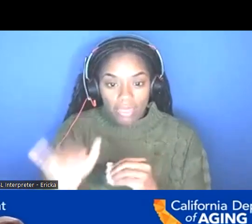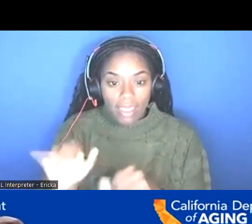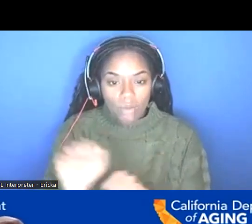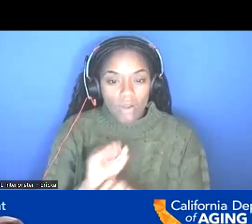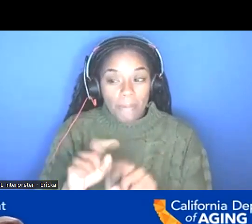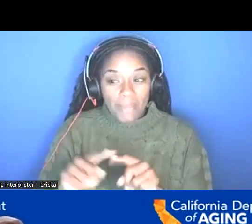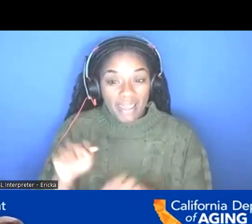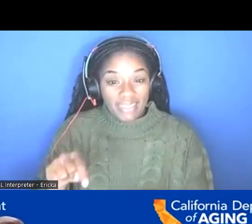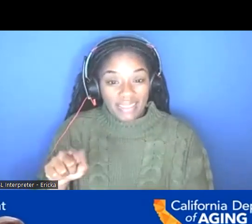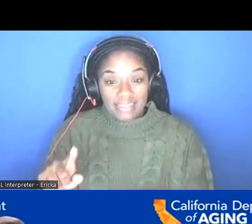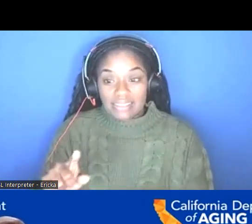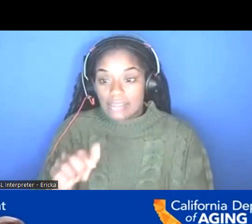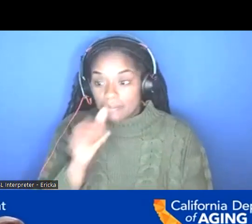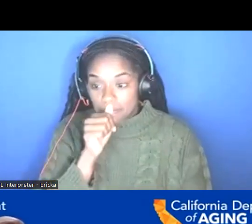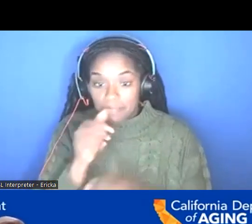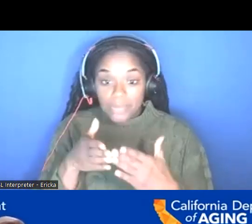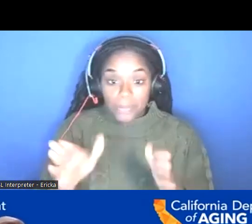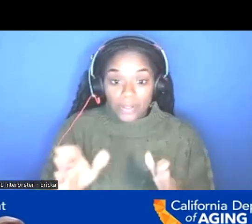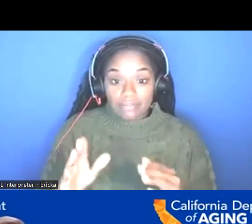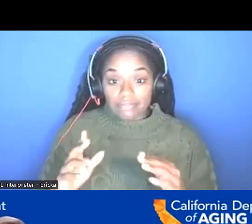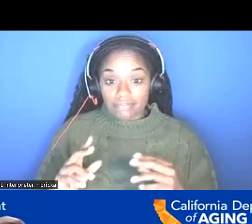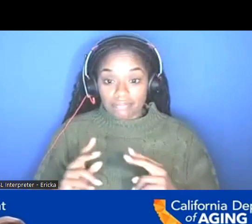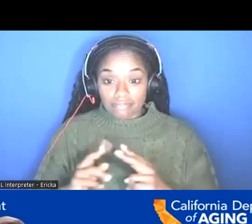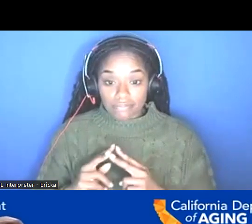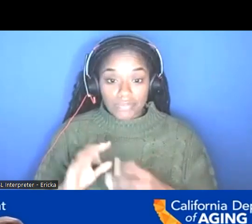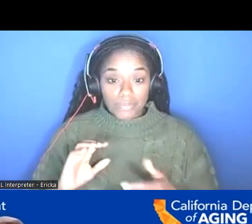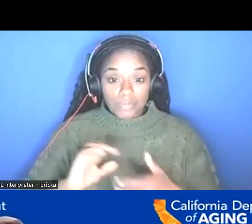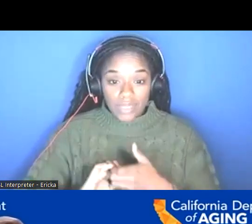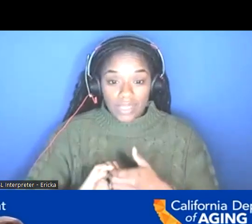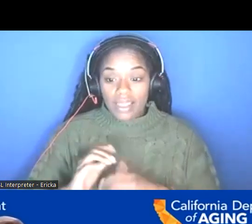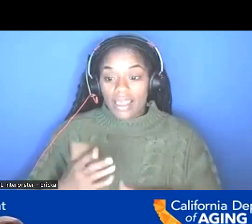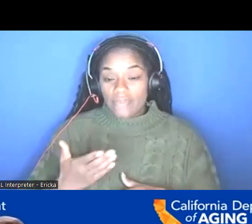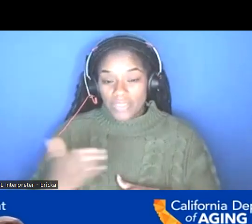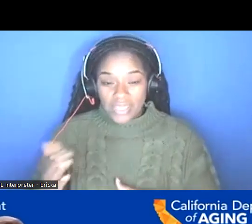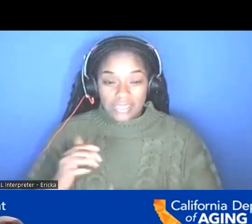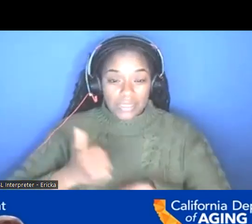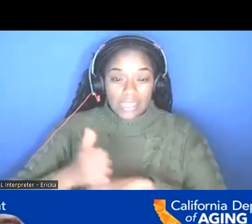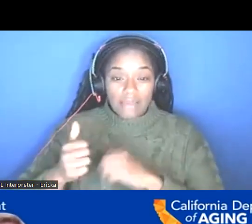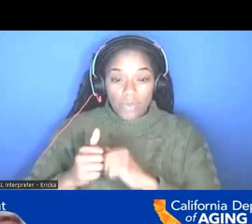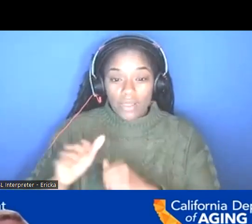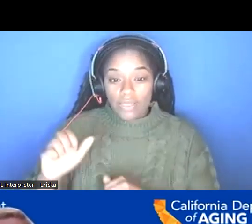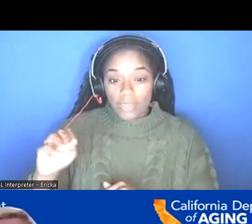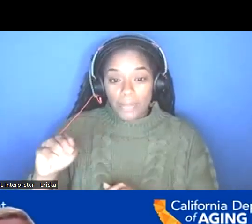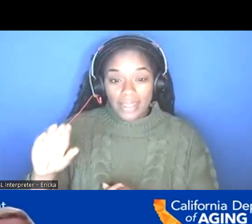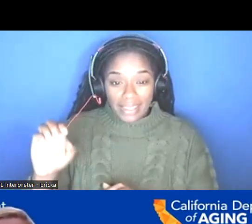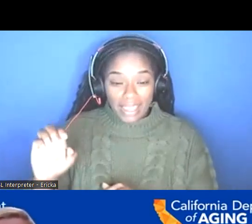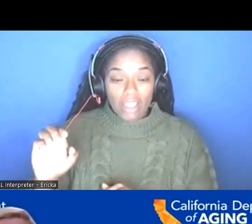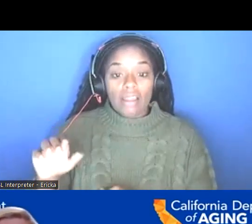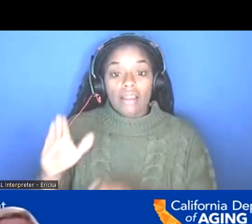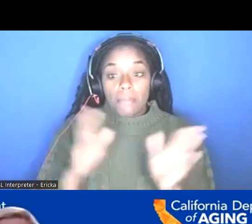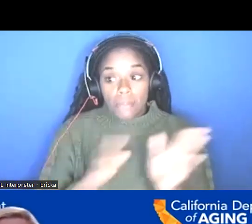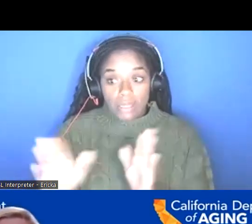this public-private partnership and these tables that have been set with the Medicare Advantage plans will be critical to